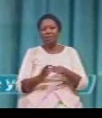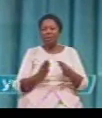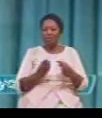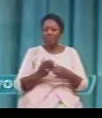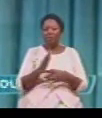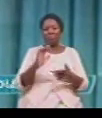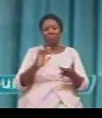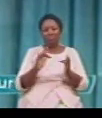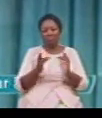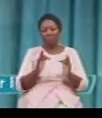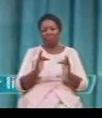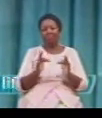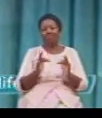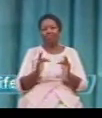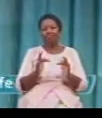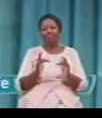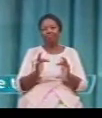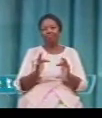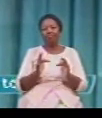handle,